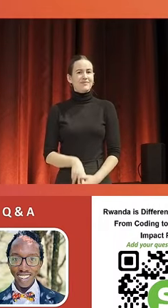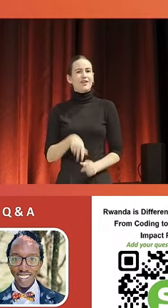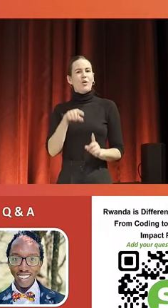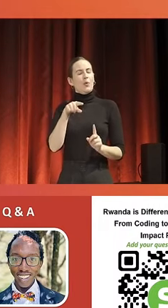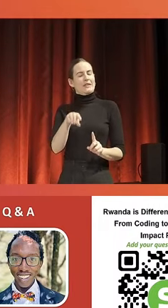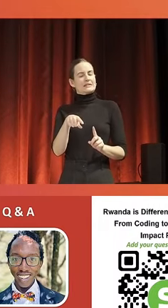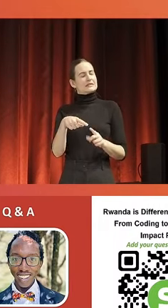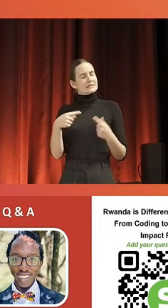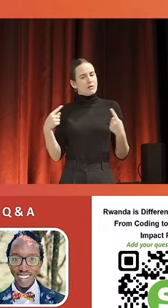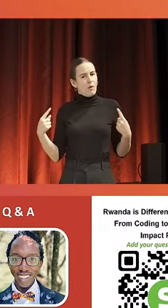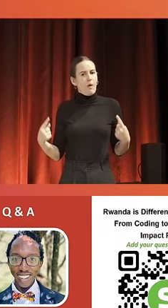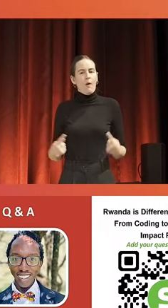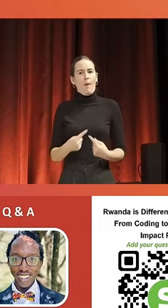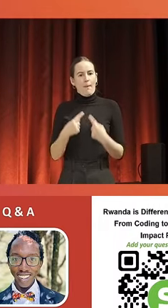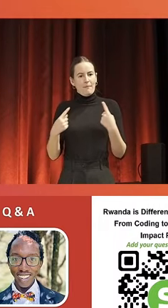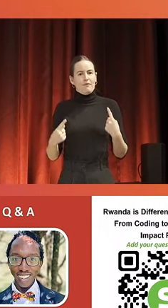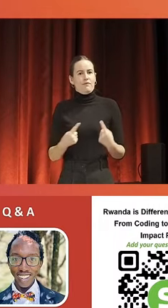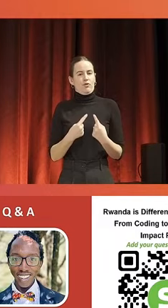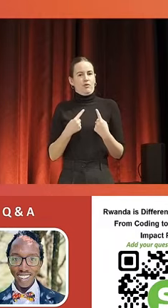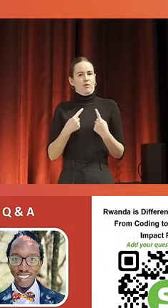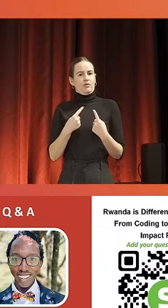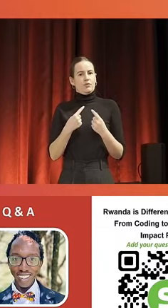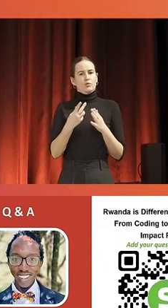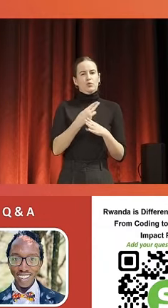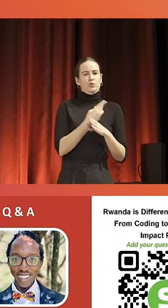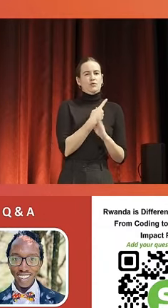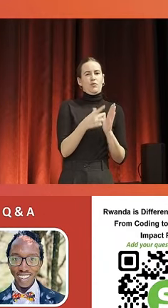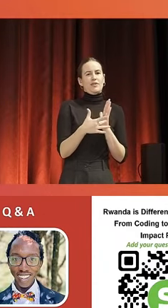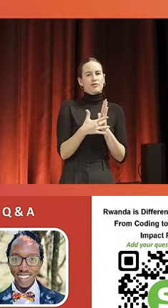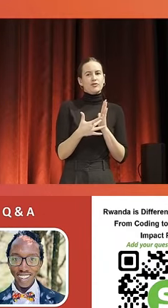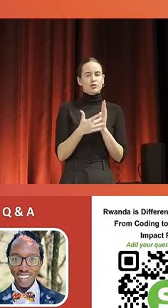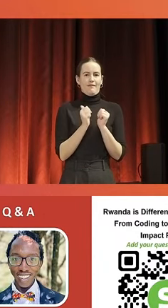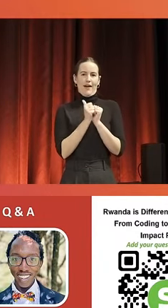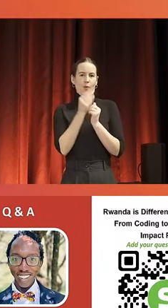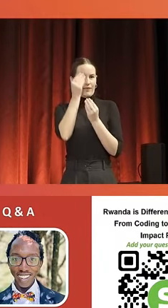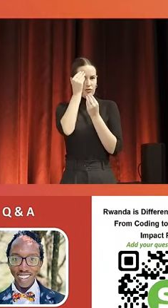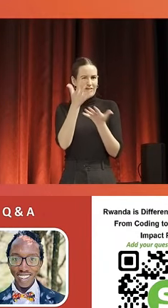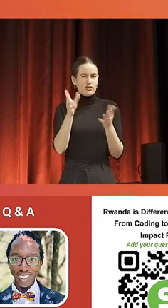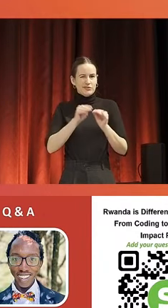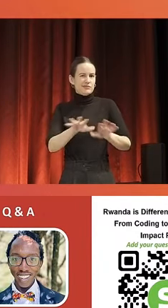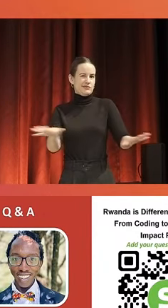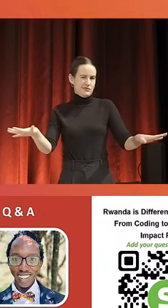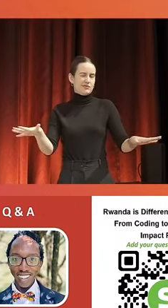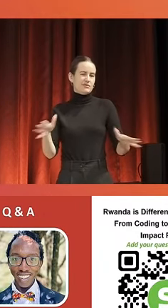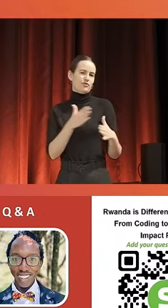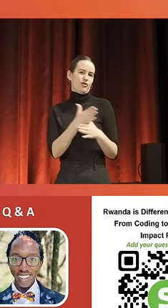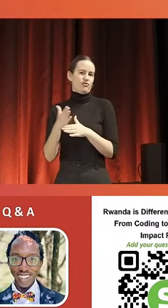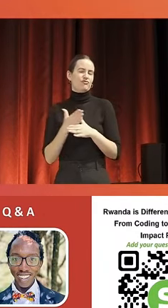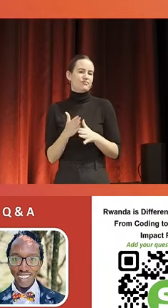harmful output of technology, I believe.